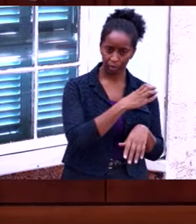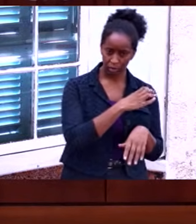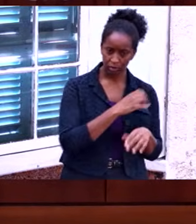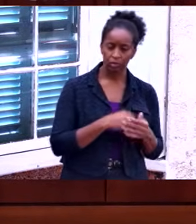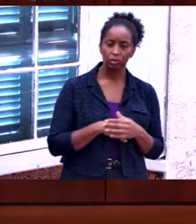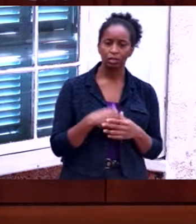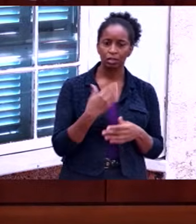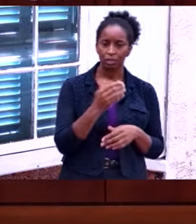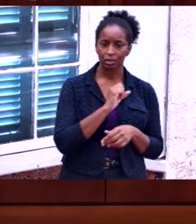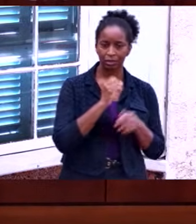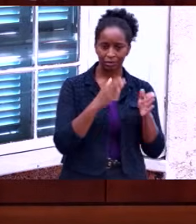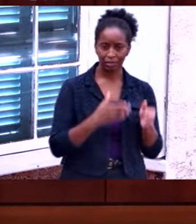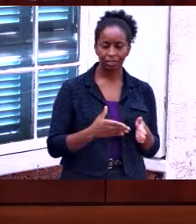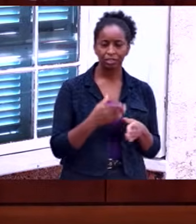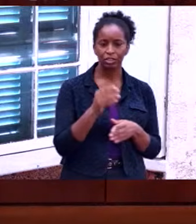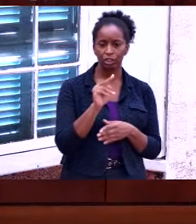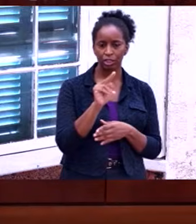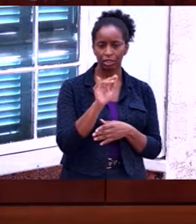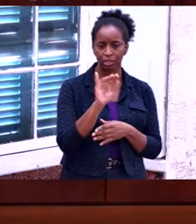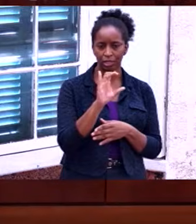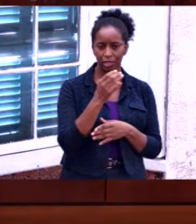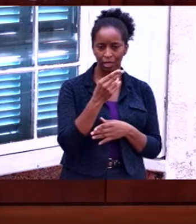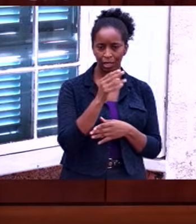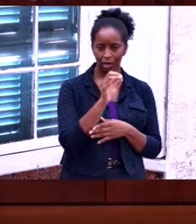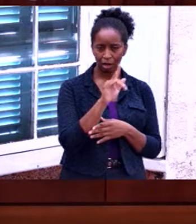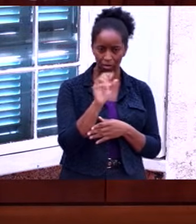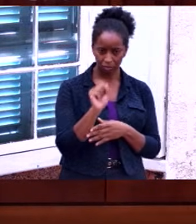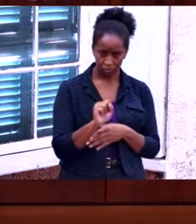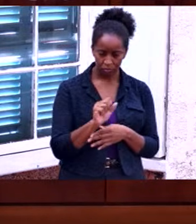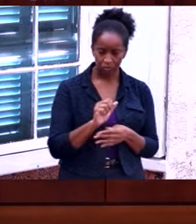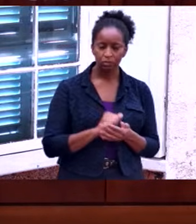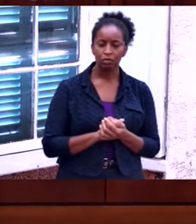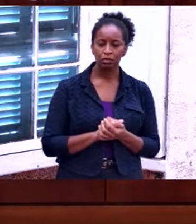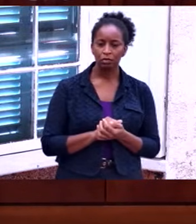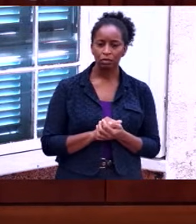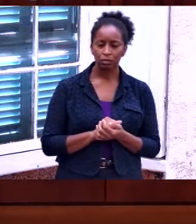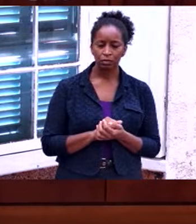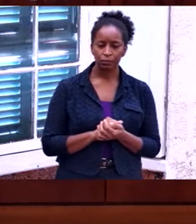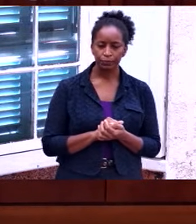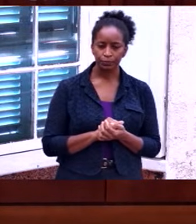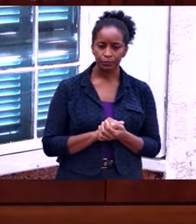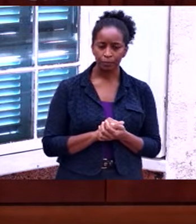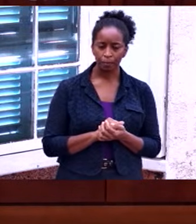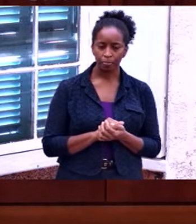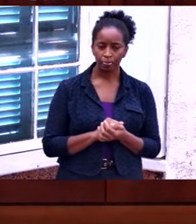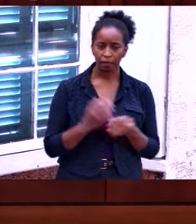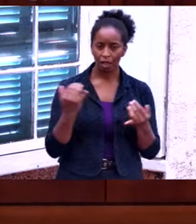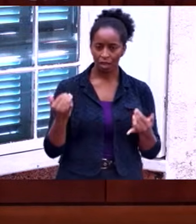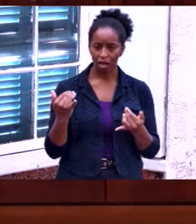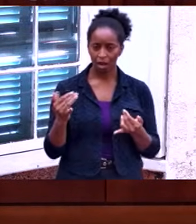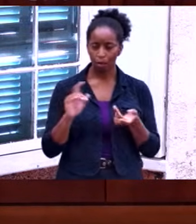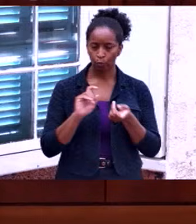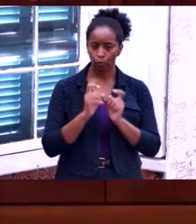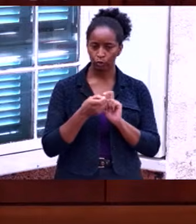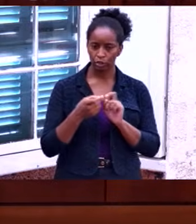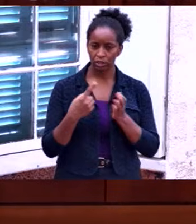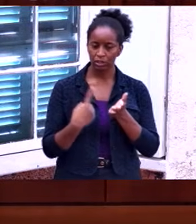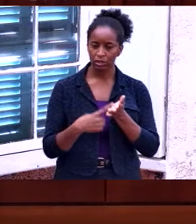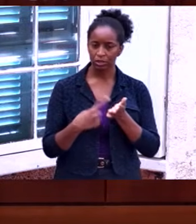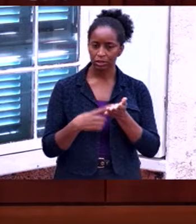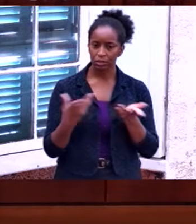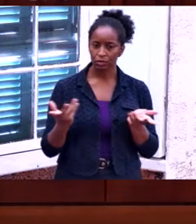Nichols, and more substantively to this point, because the amendment before this chamber, constitutionally